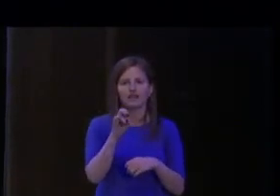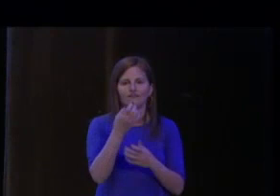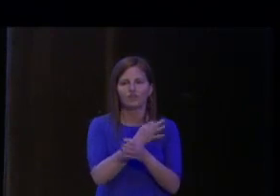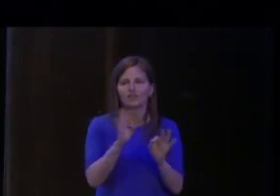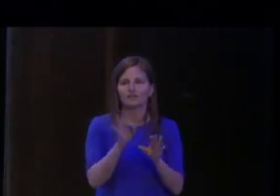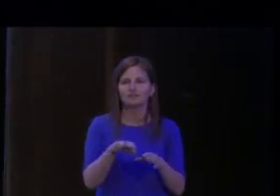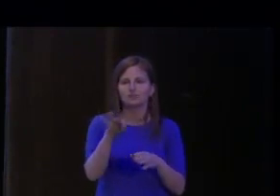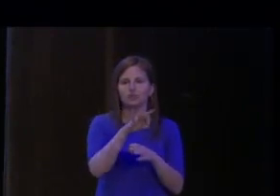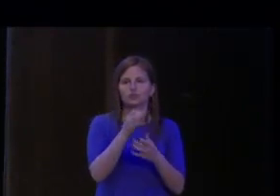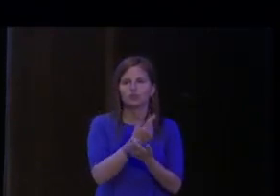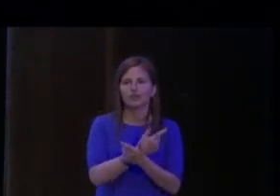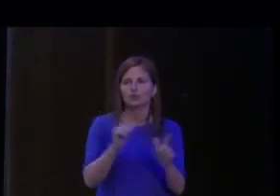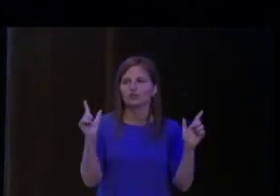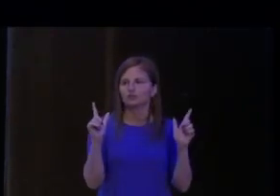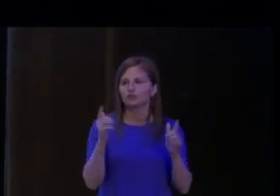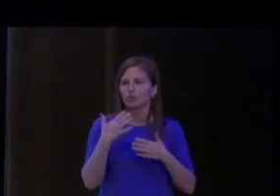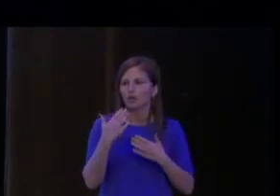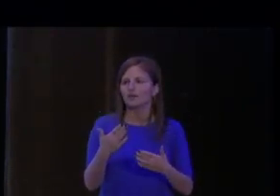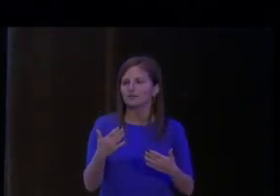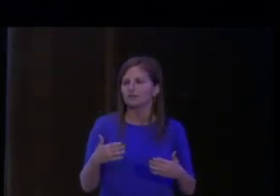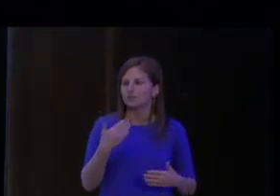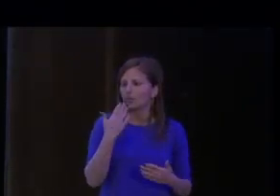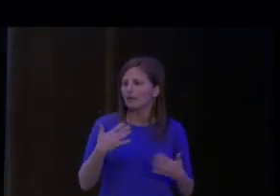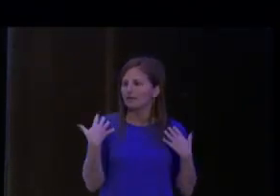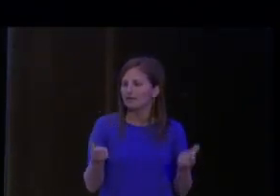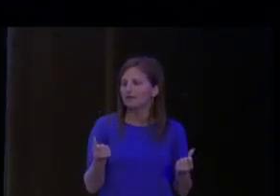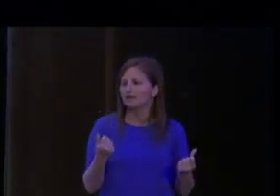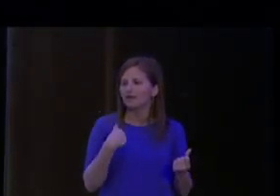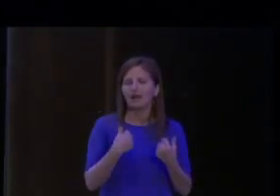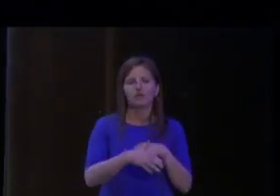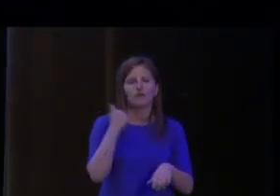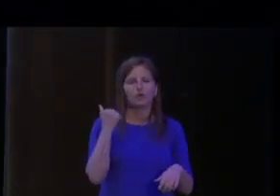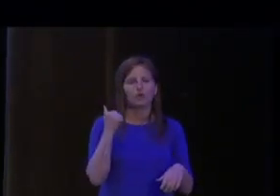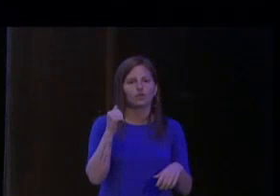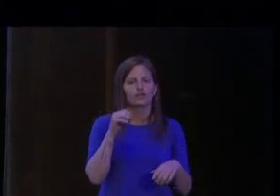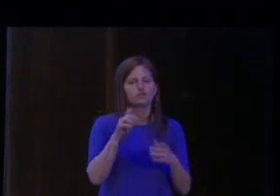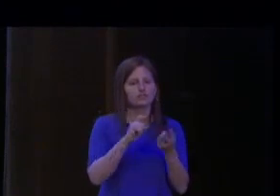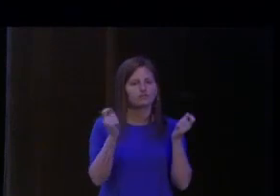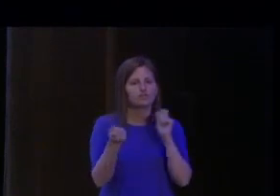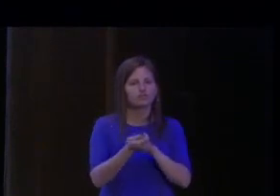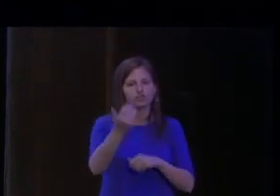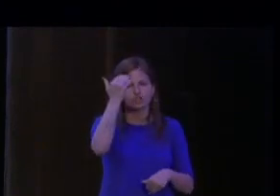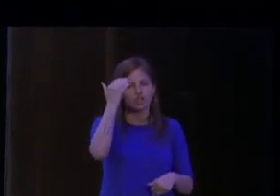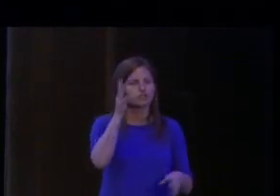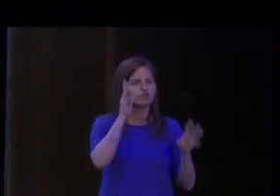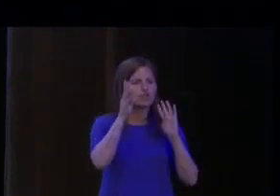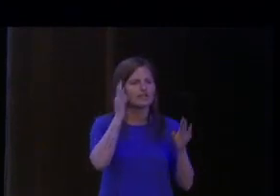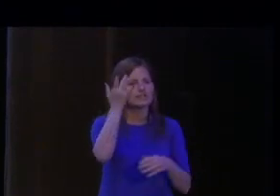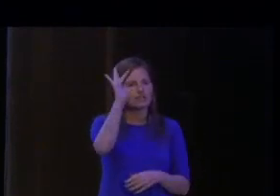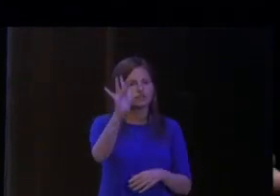spiritual liberation. I call forth divine wellness and well-being. I call forth divine wisdom and transformational knowledge, creative